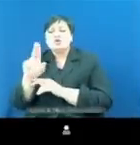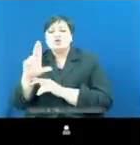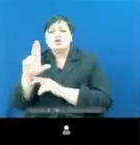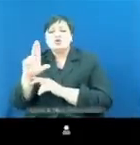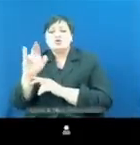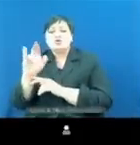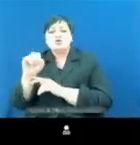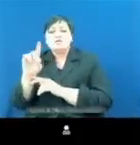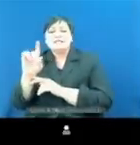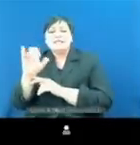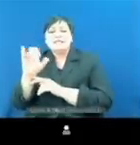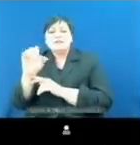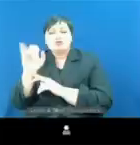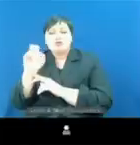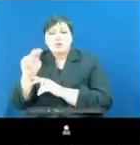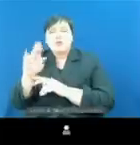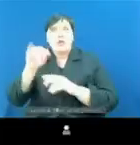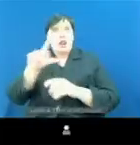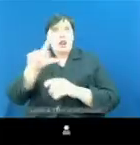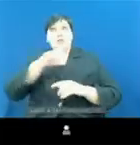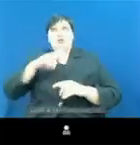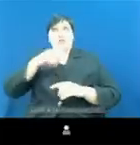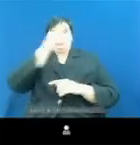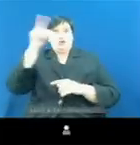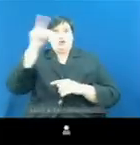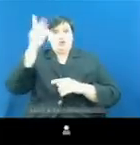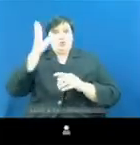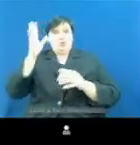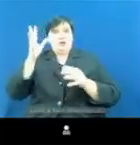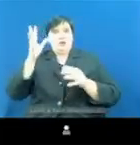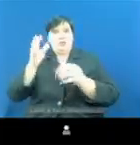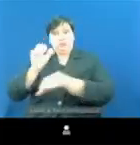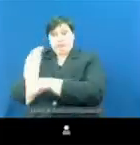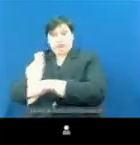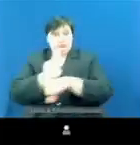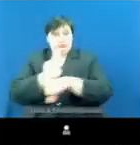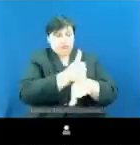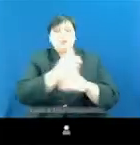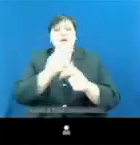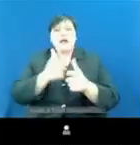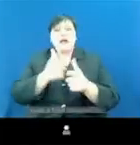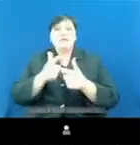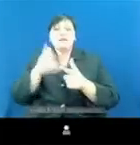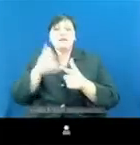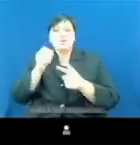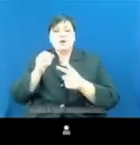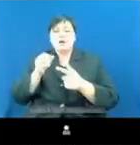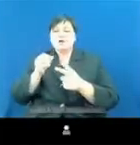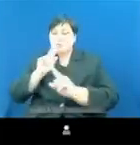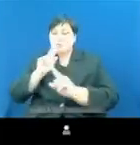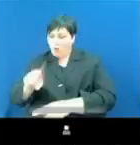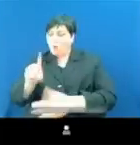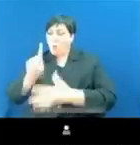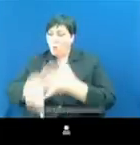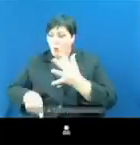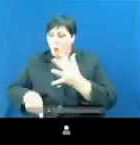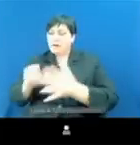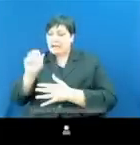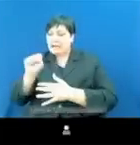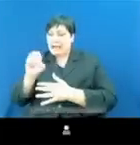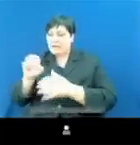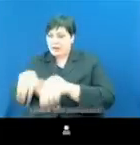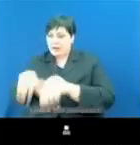them and tells them what kind of cases they can hear. So these will be state-specific, sometimes probably